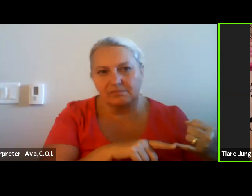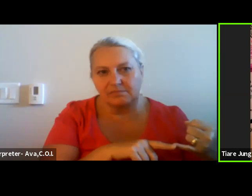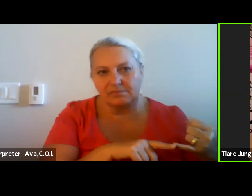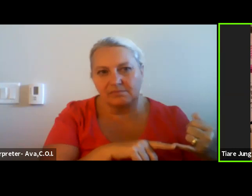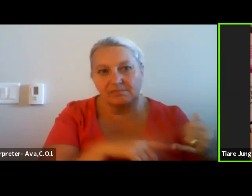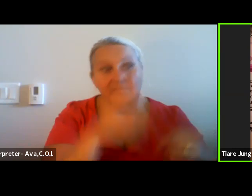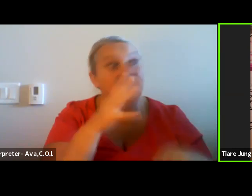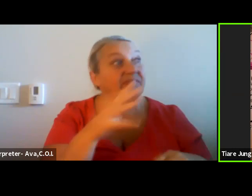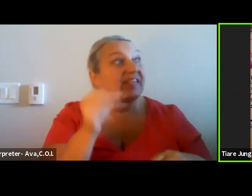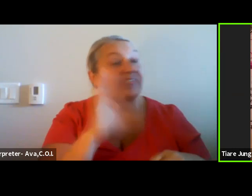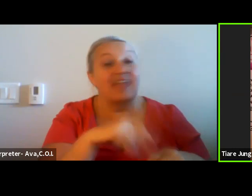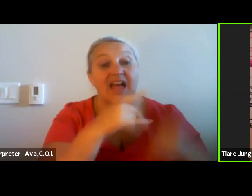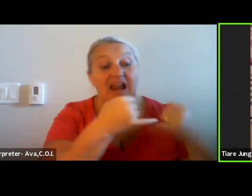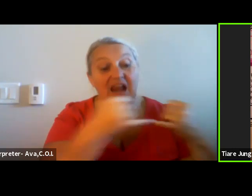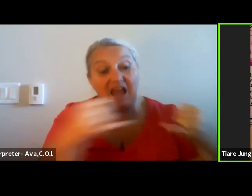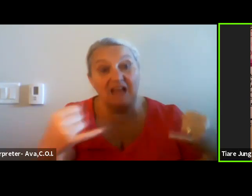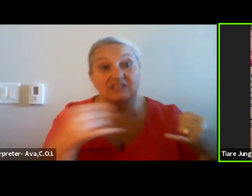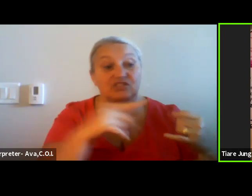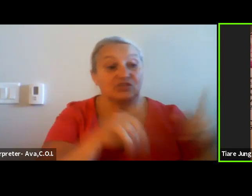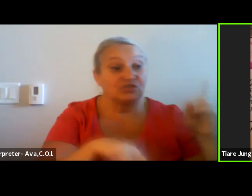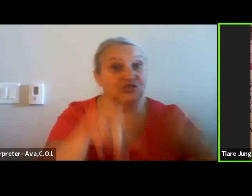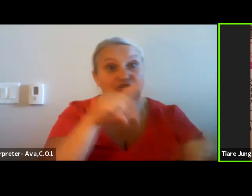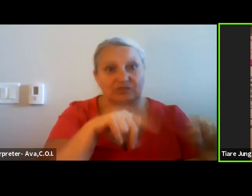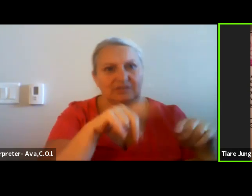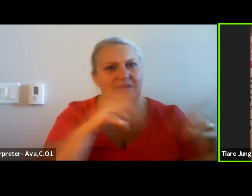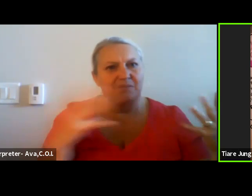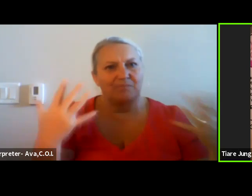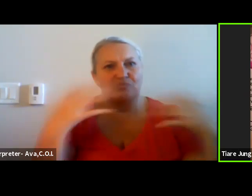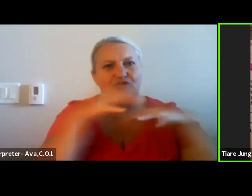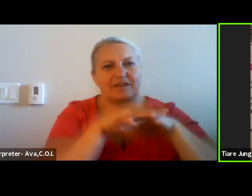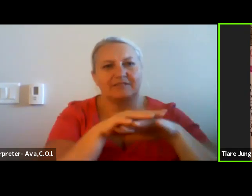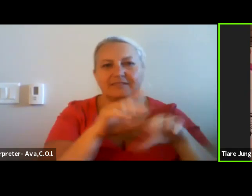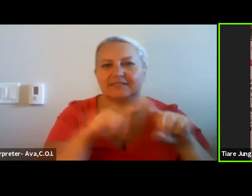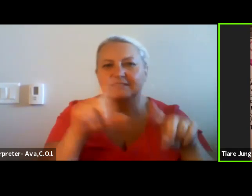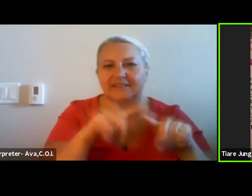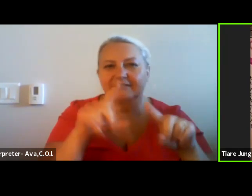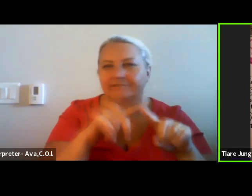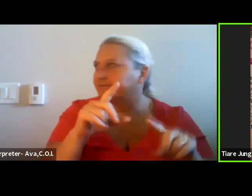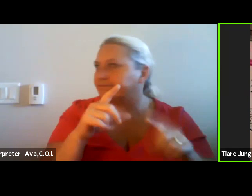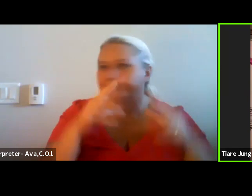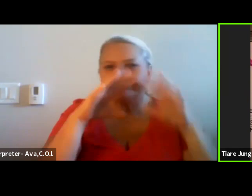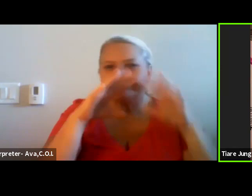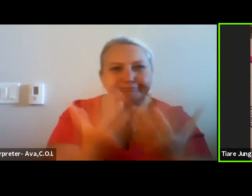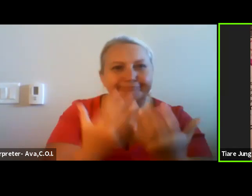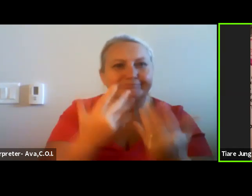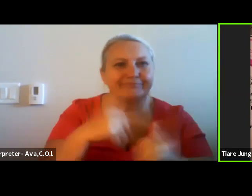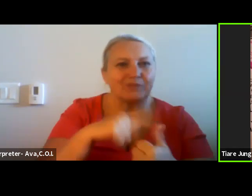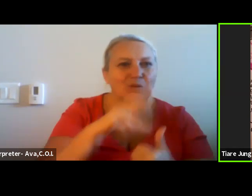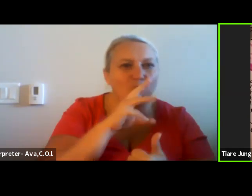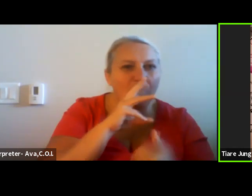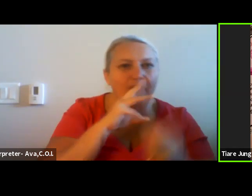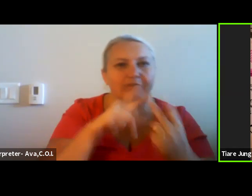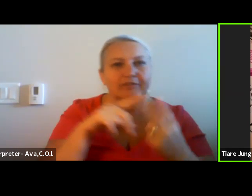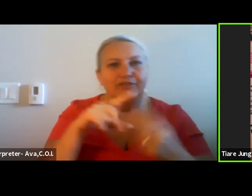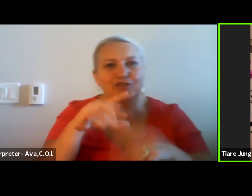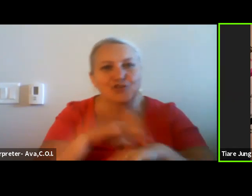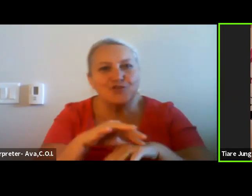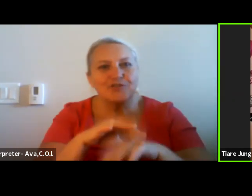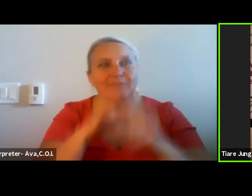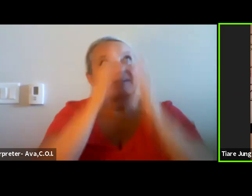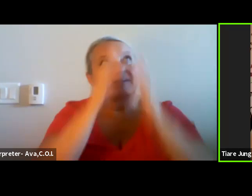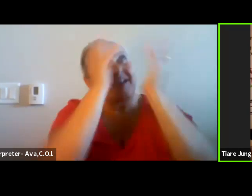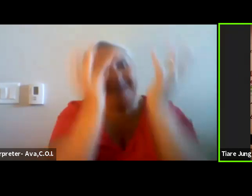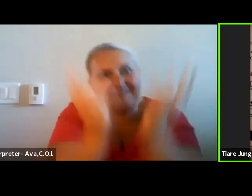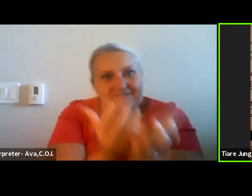lines and circles are bringing elements together and energizing and trying to sort of like capture